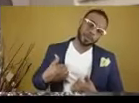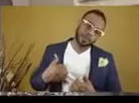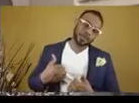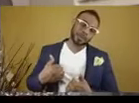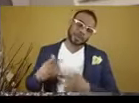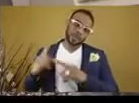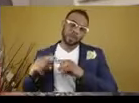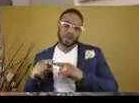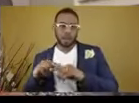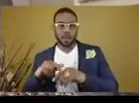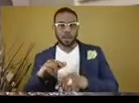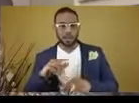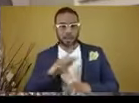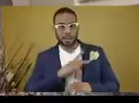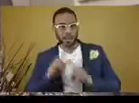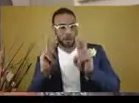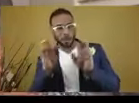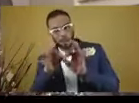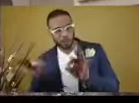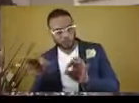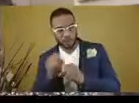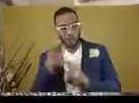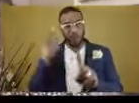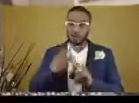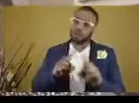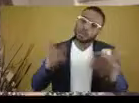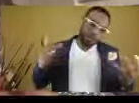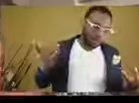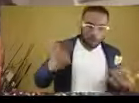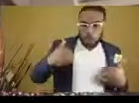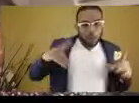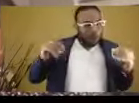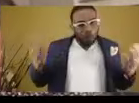on King quotes to make a point, but it's what we do.